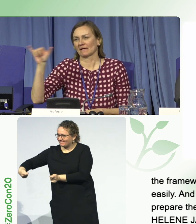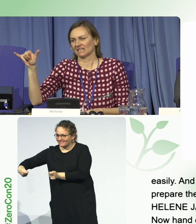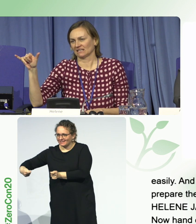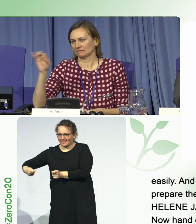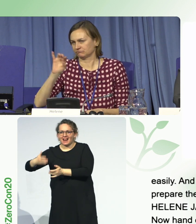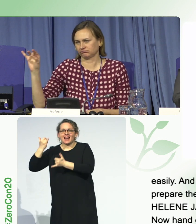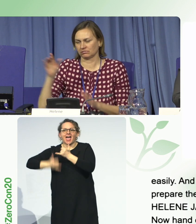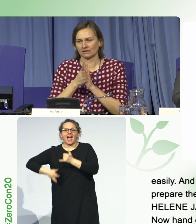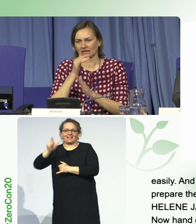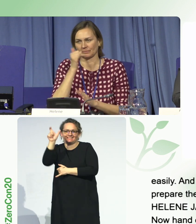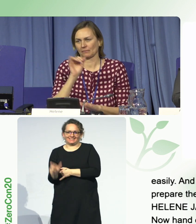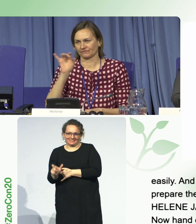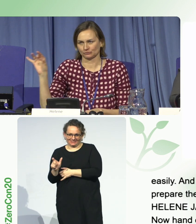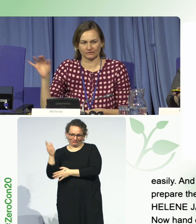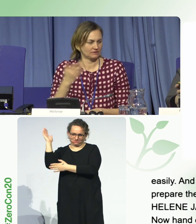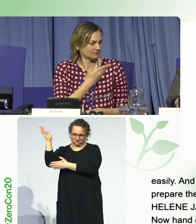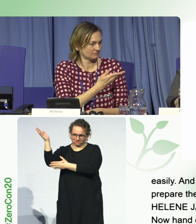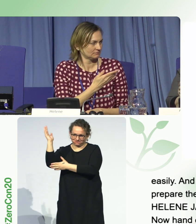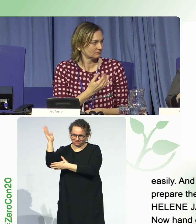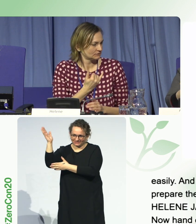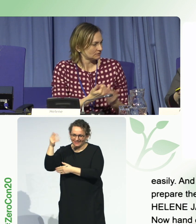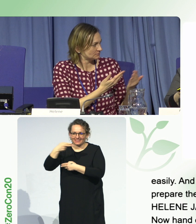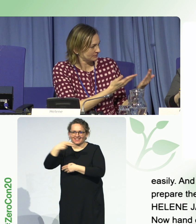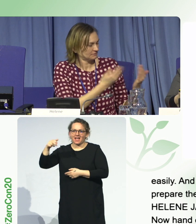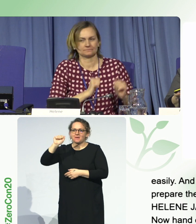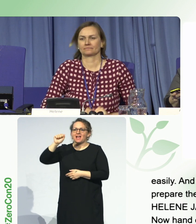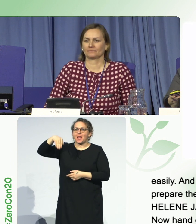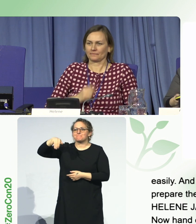presentation. Amy, the floor is yours.